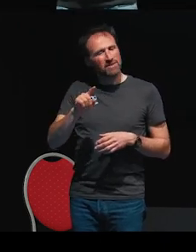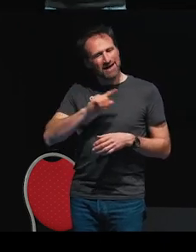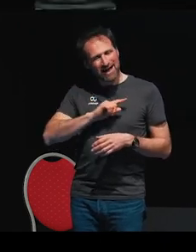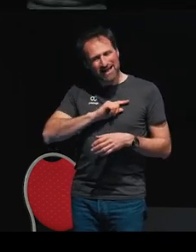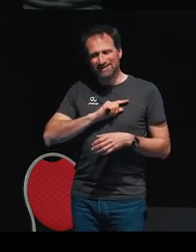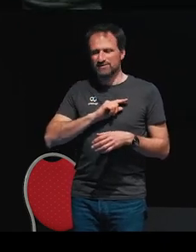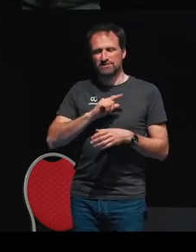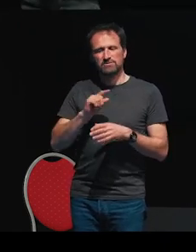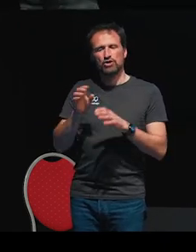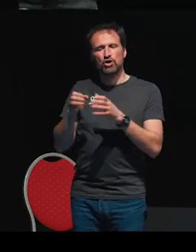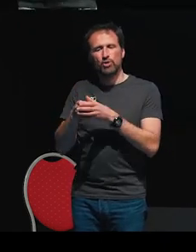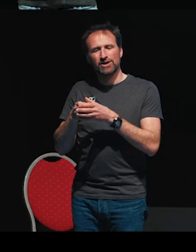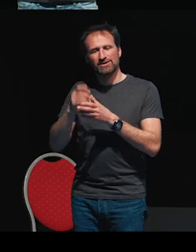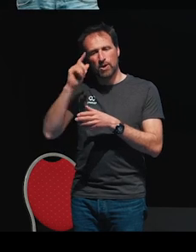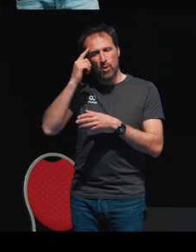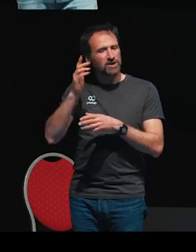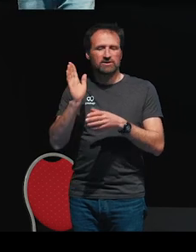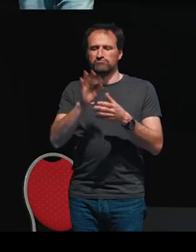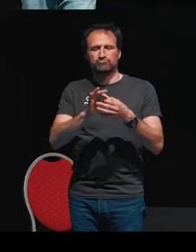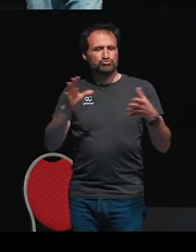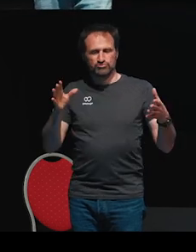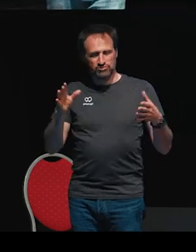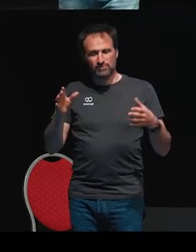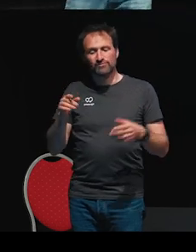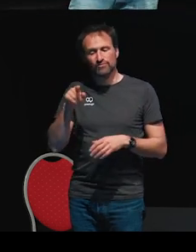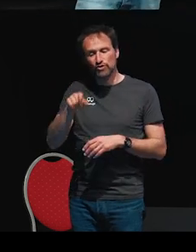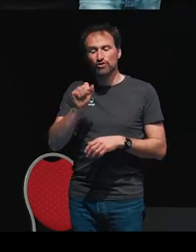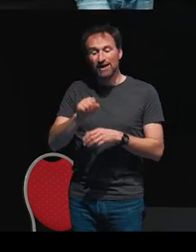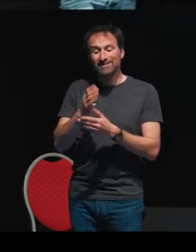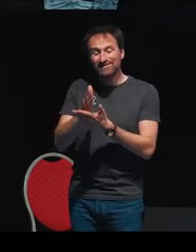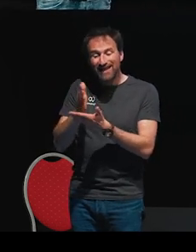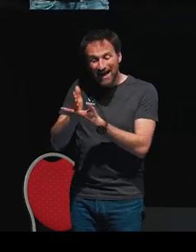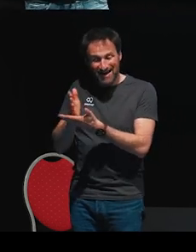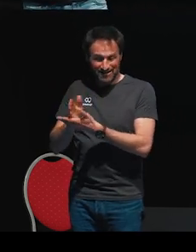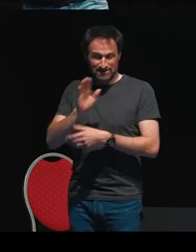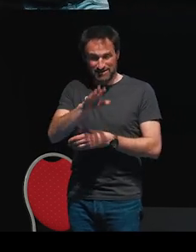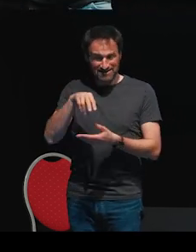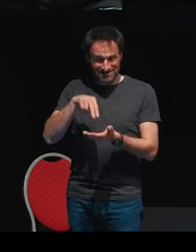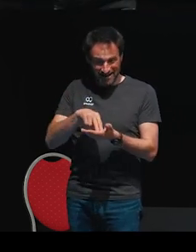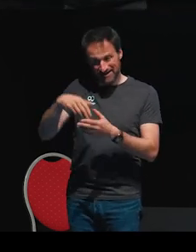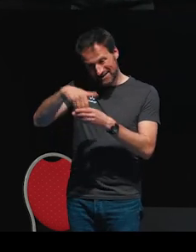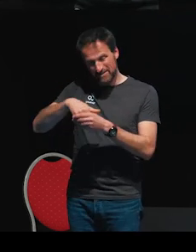You can reuse it, and of course, you can share state in your application.